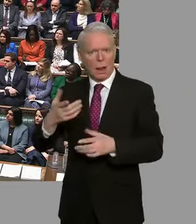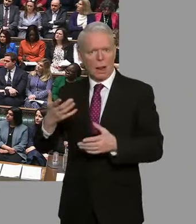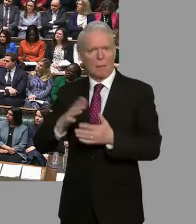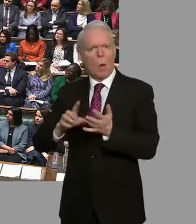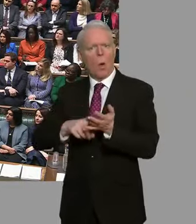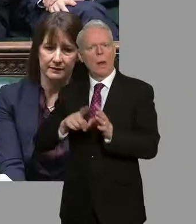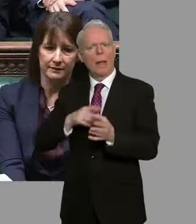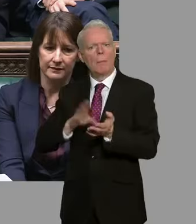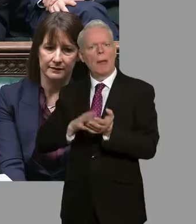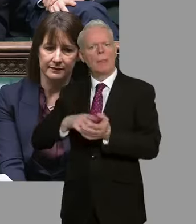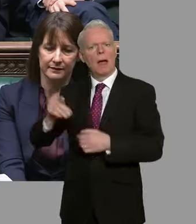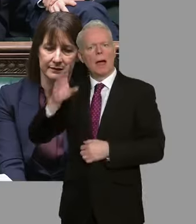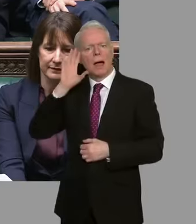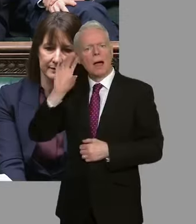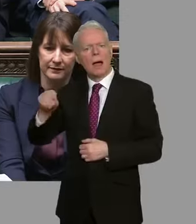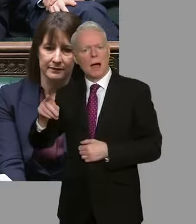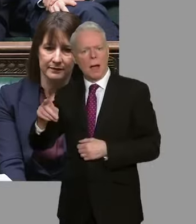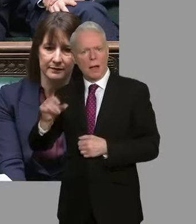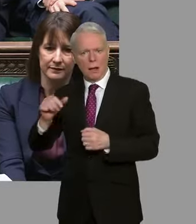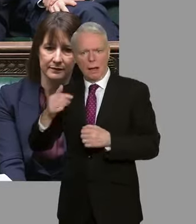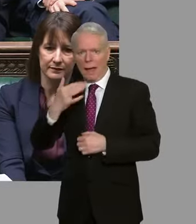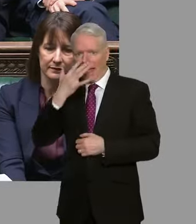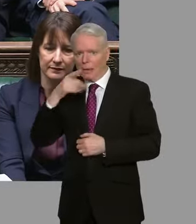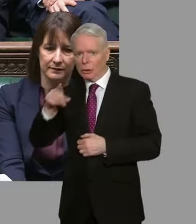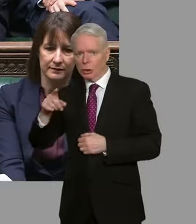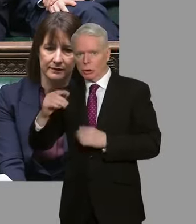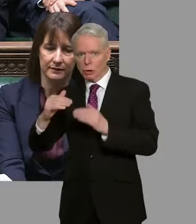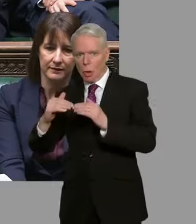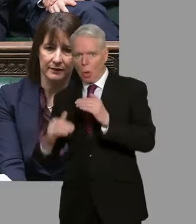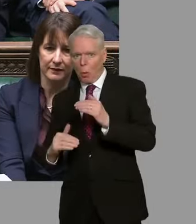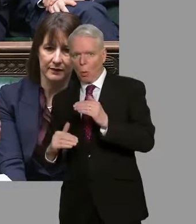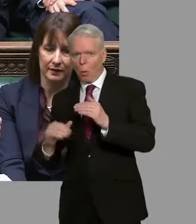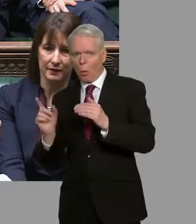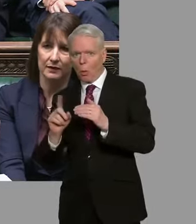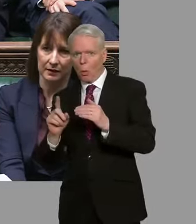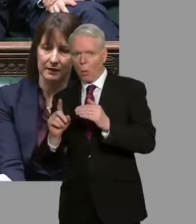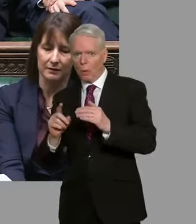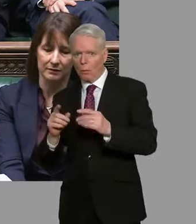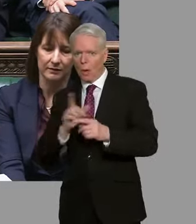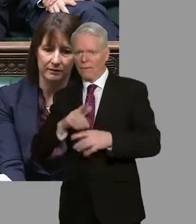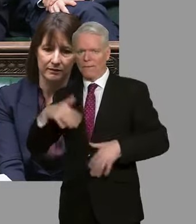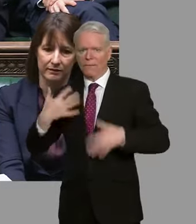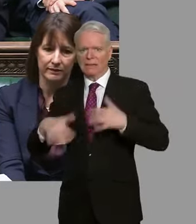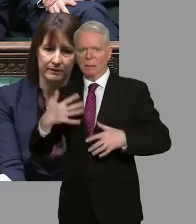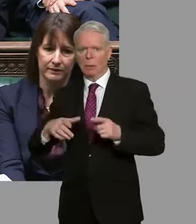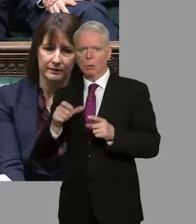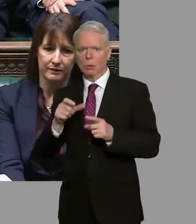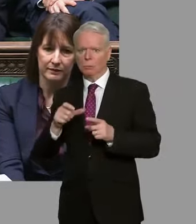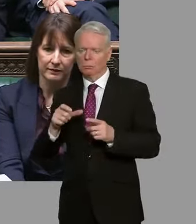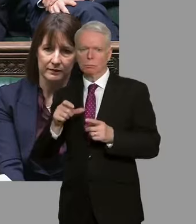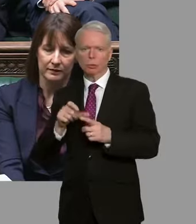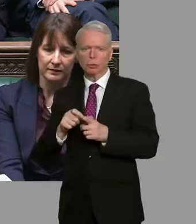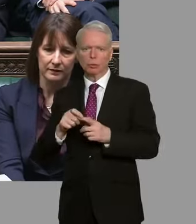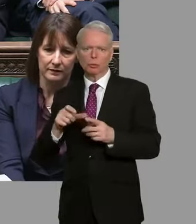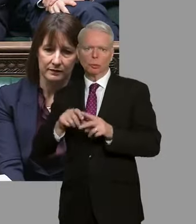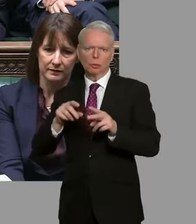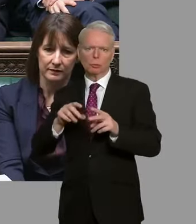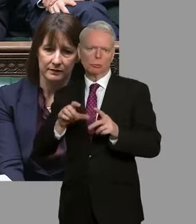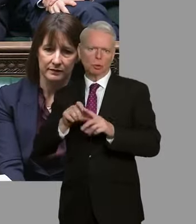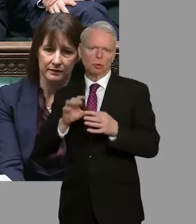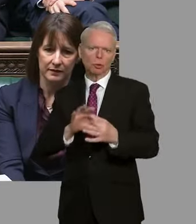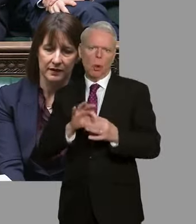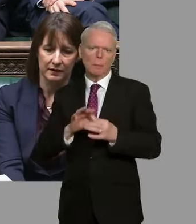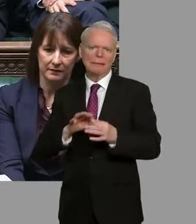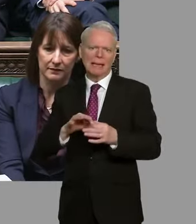this tragic case? And it is a really important issue. We've seen an increase in violence in